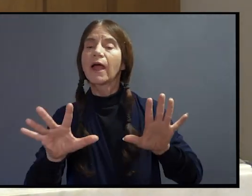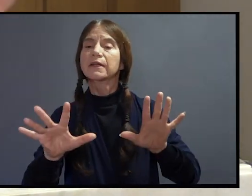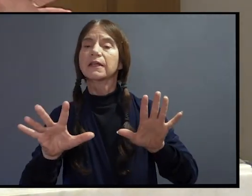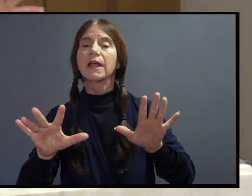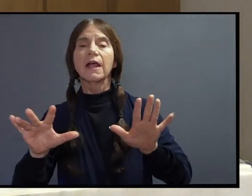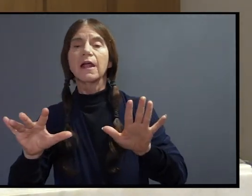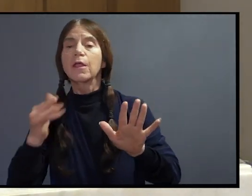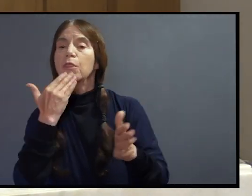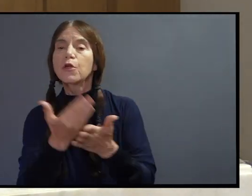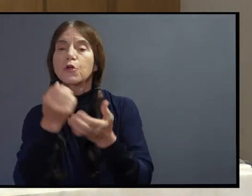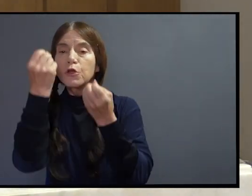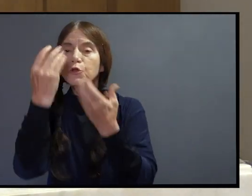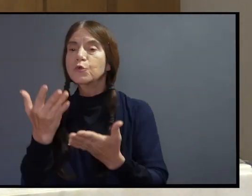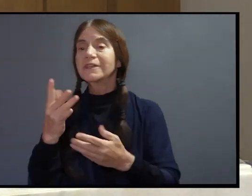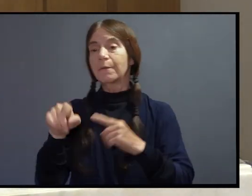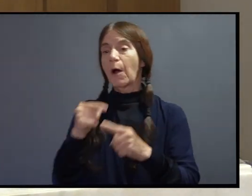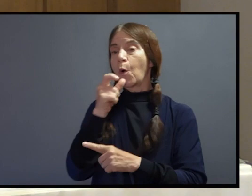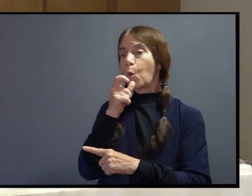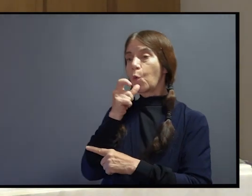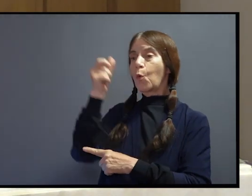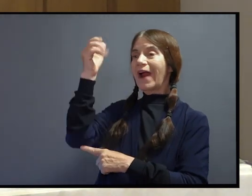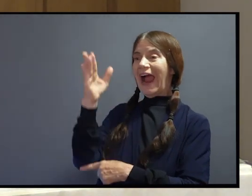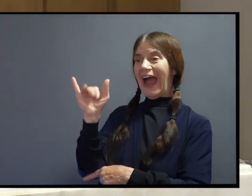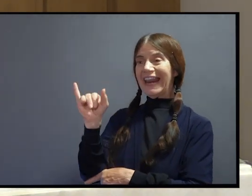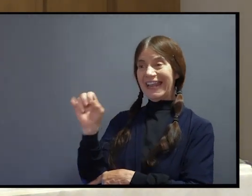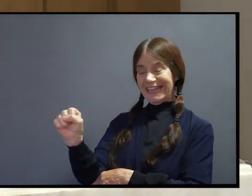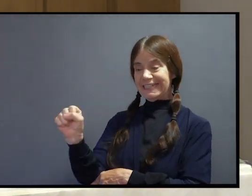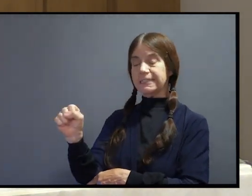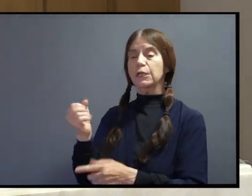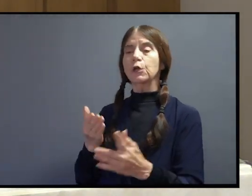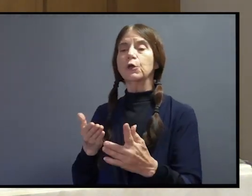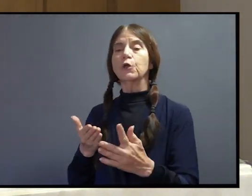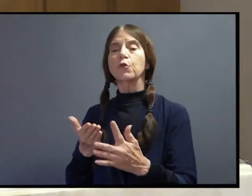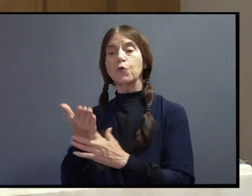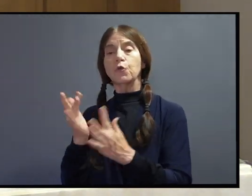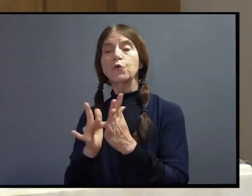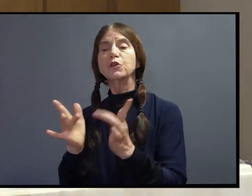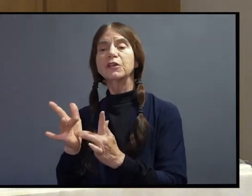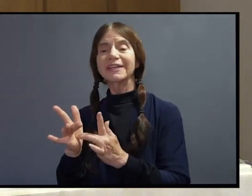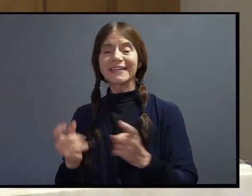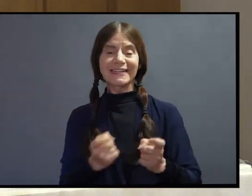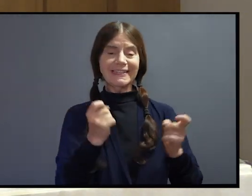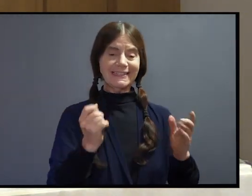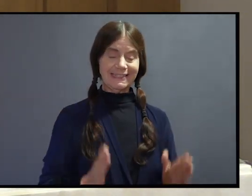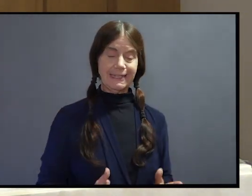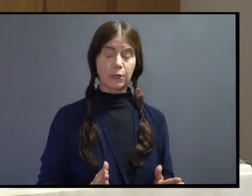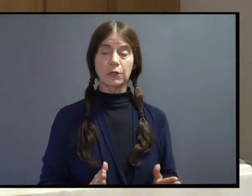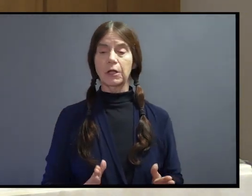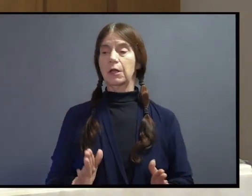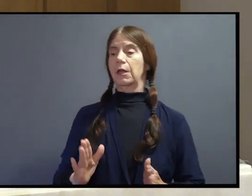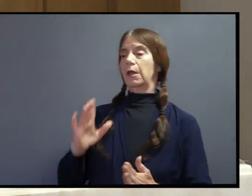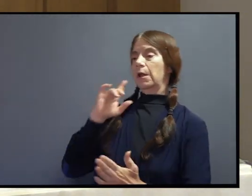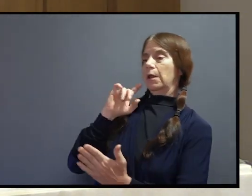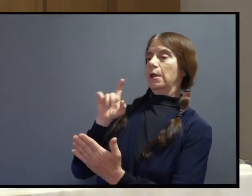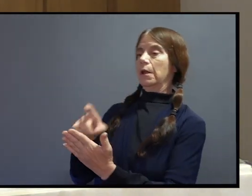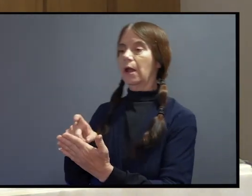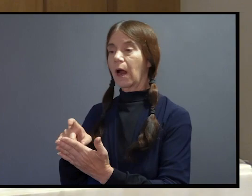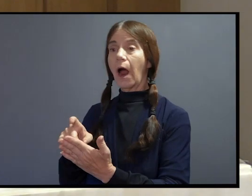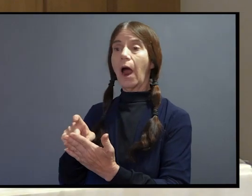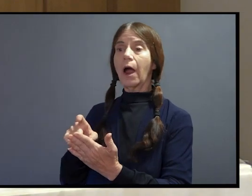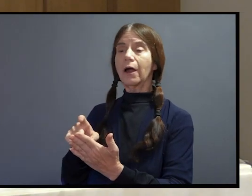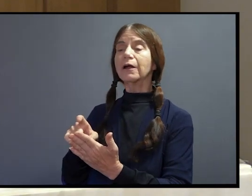about who God is. And in Jesus, sinners see most clearly